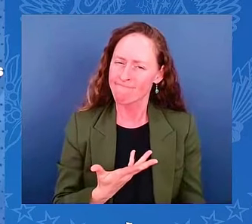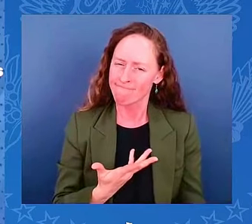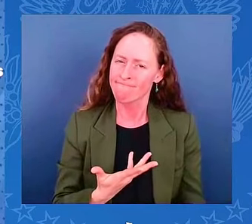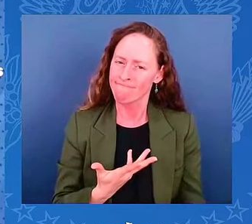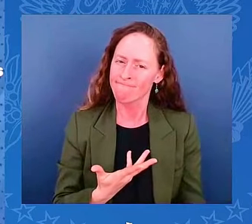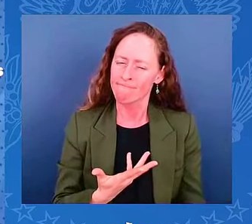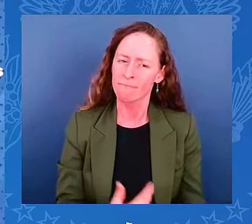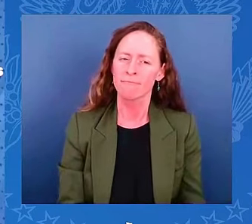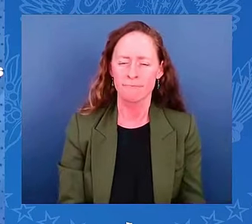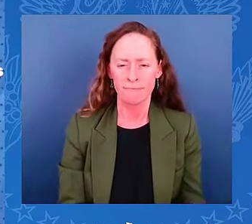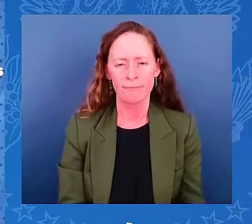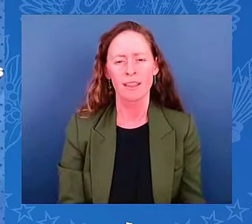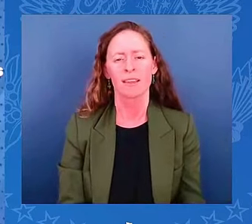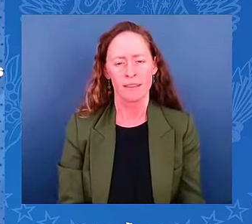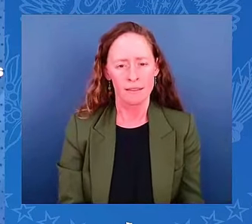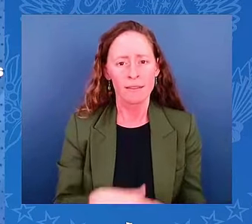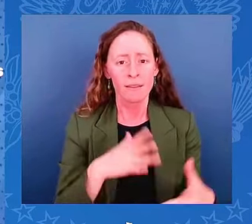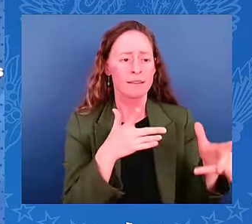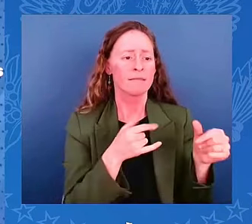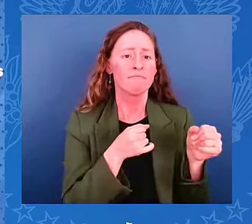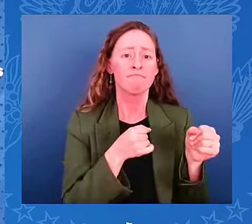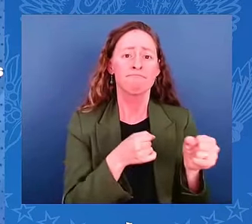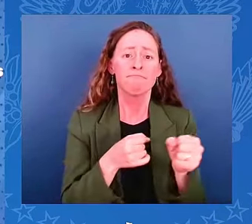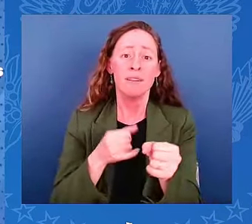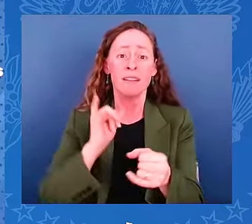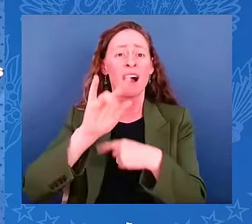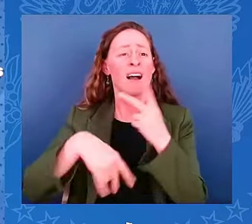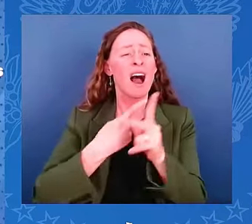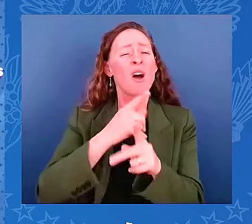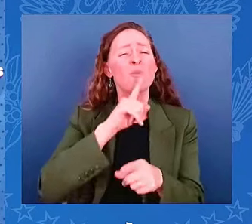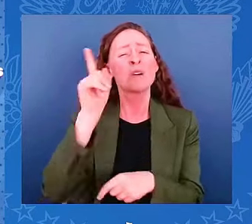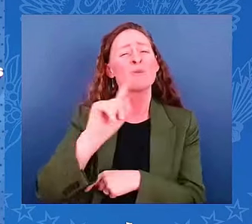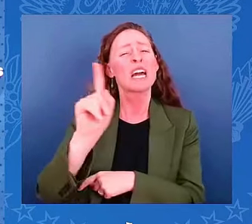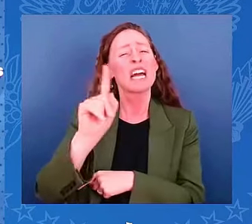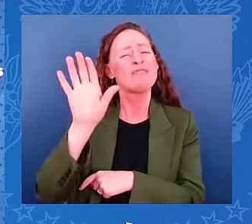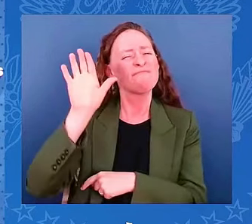war. And by the way, it's time we establish